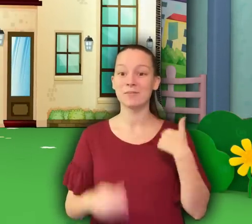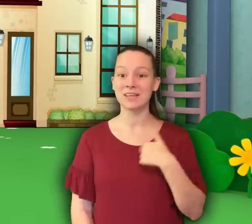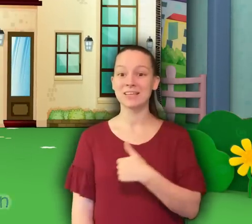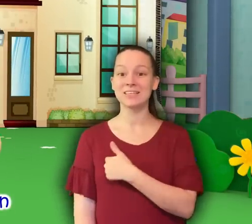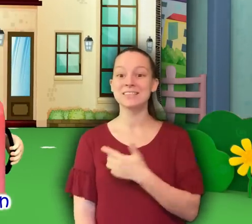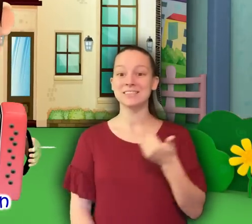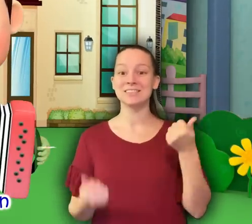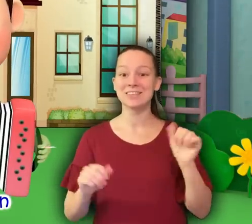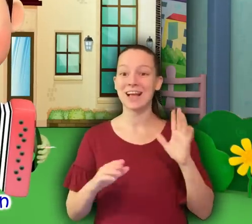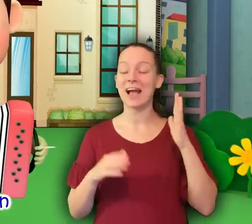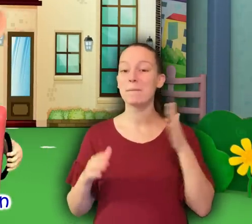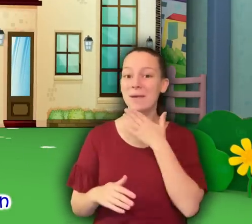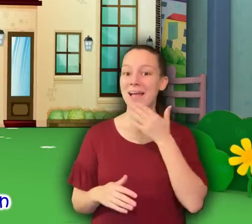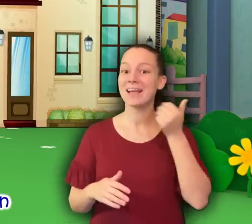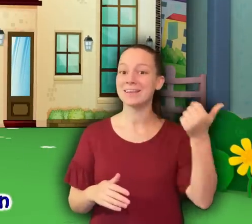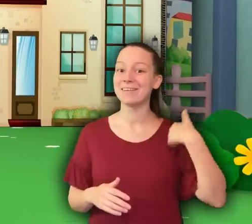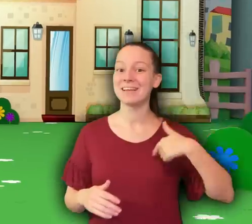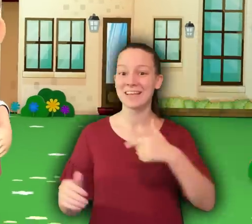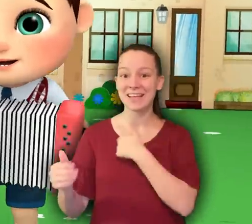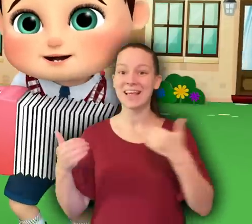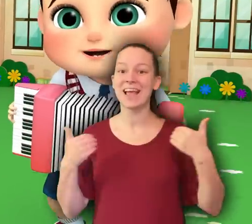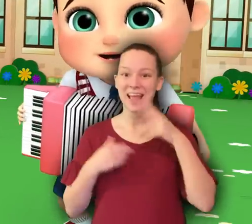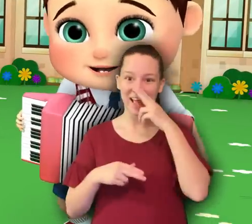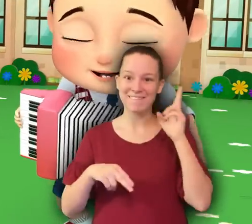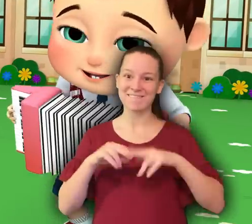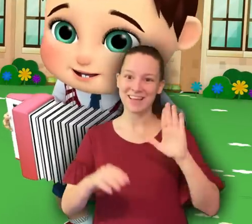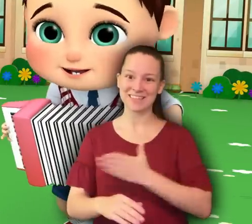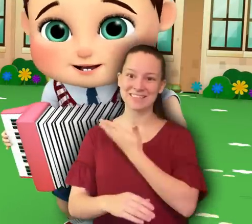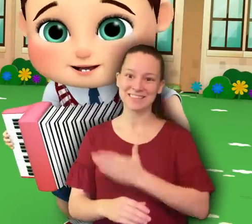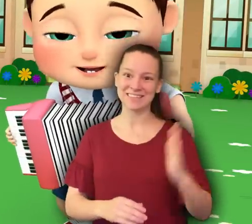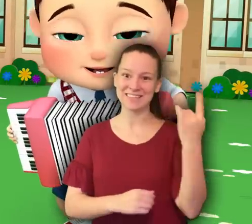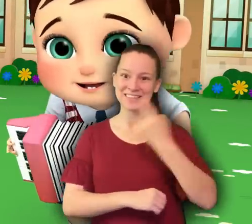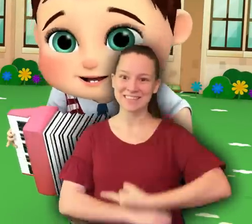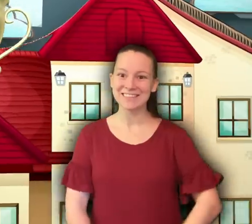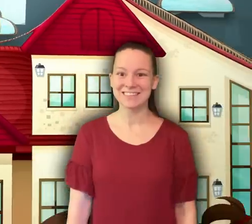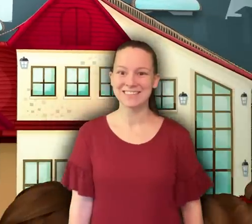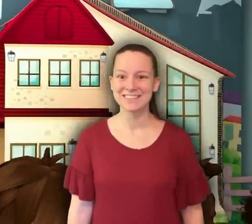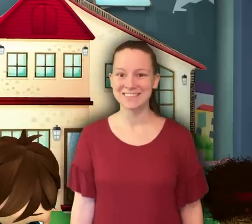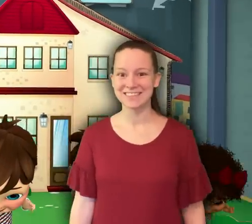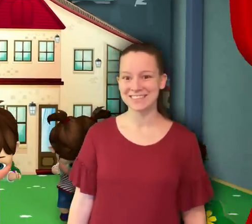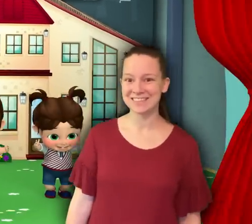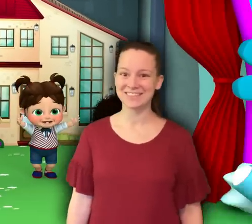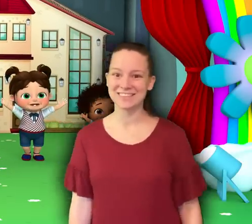we had fun we did our best and we had fun on singing day